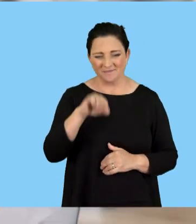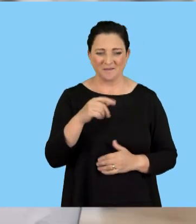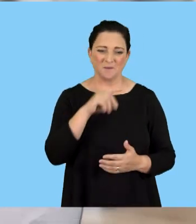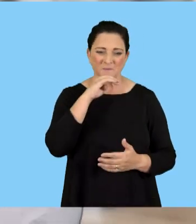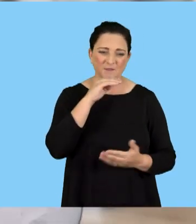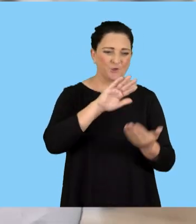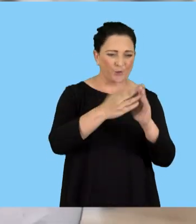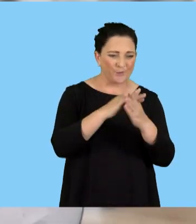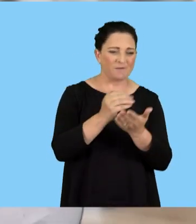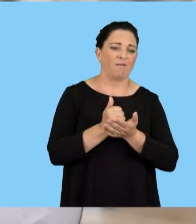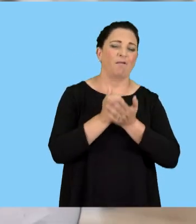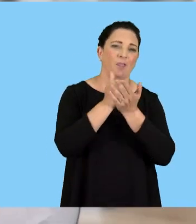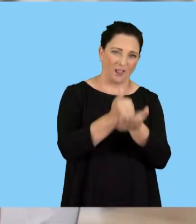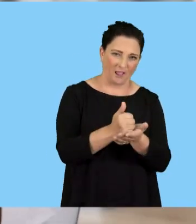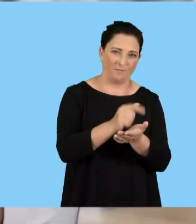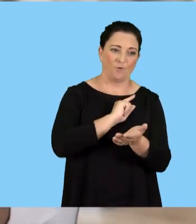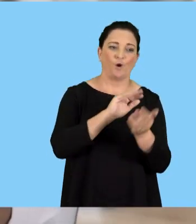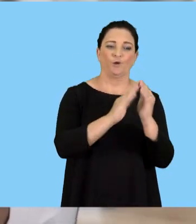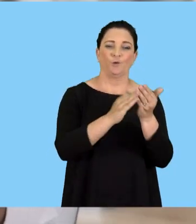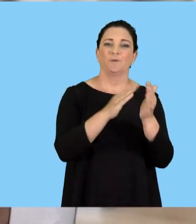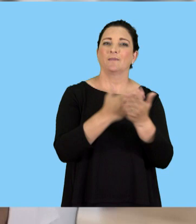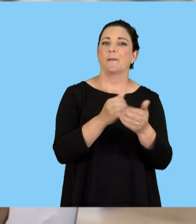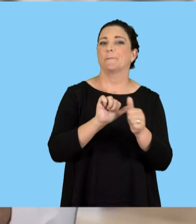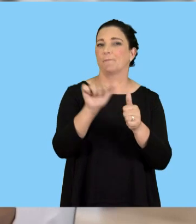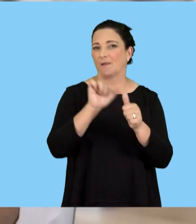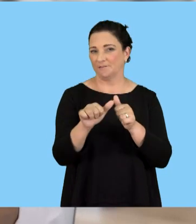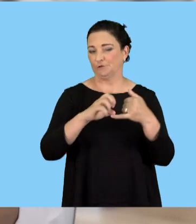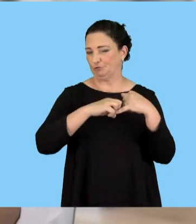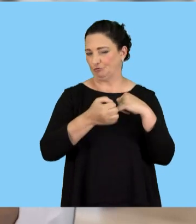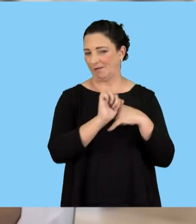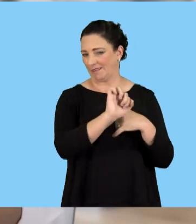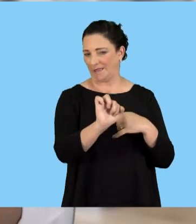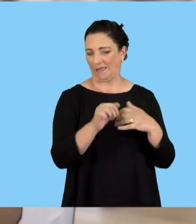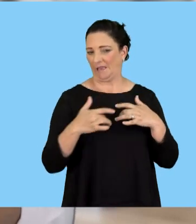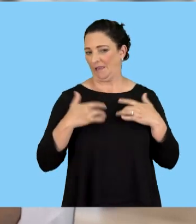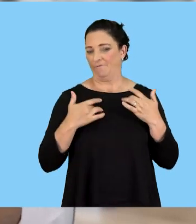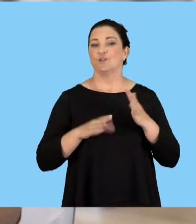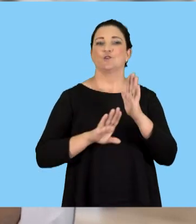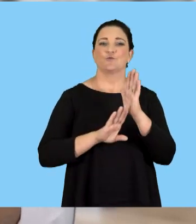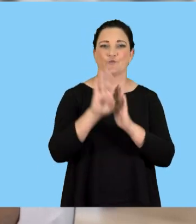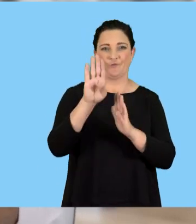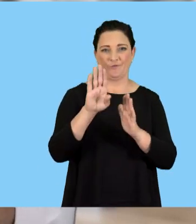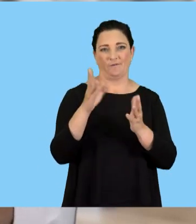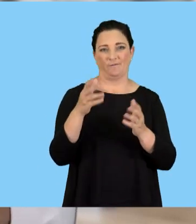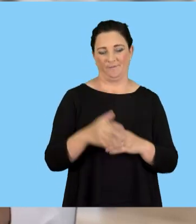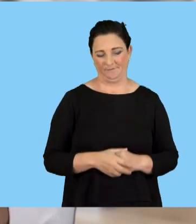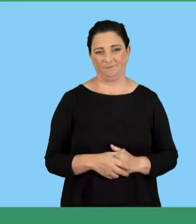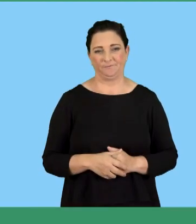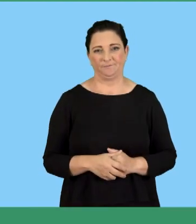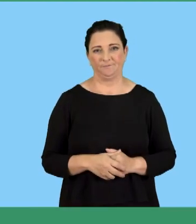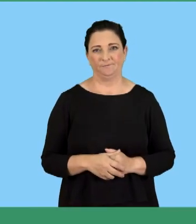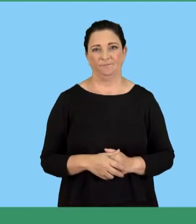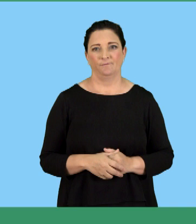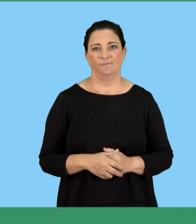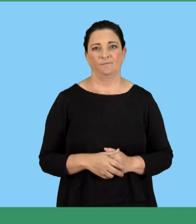helping the community to become better and try to improve the standards of living in the community. Now,